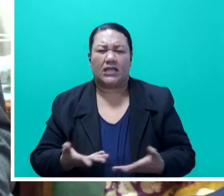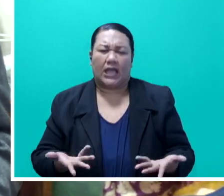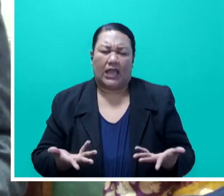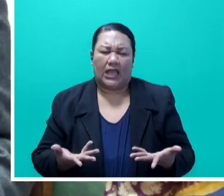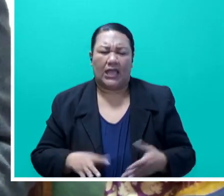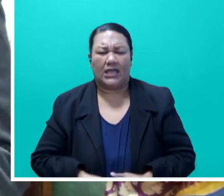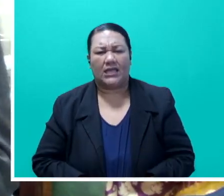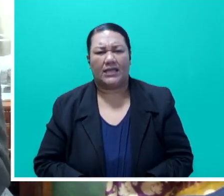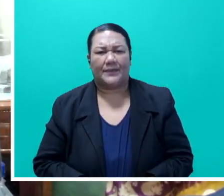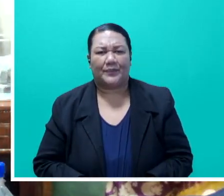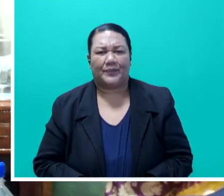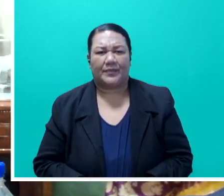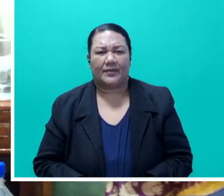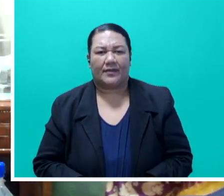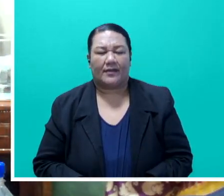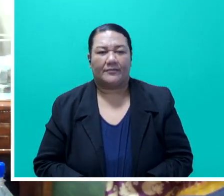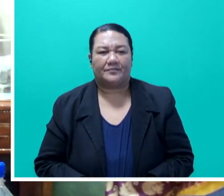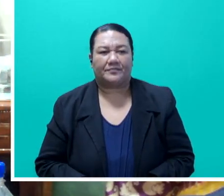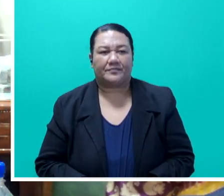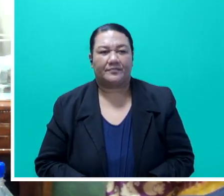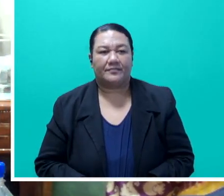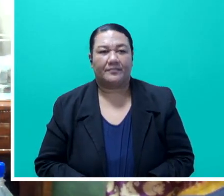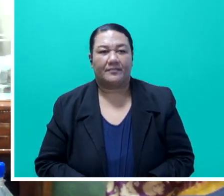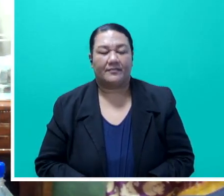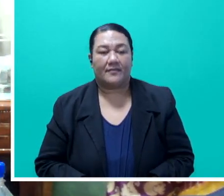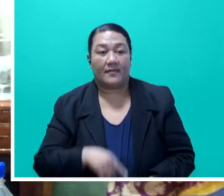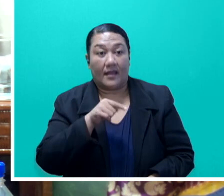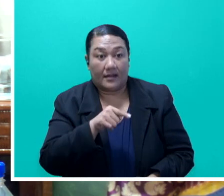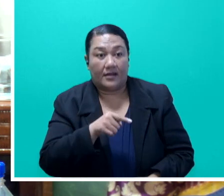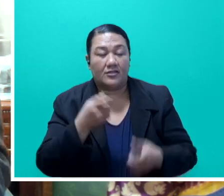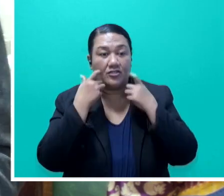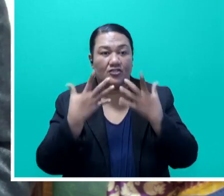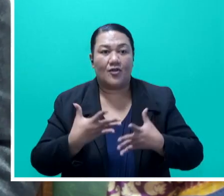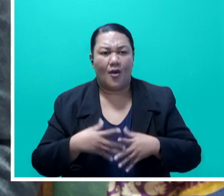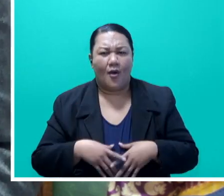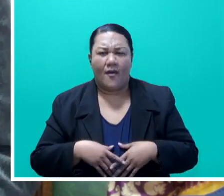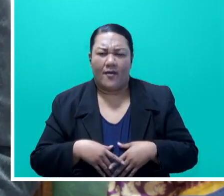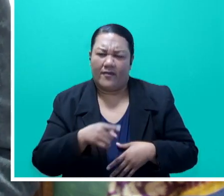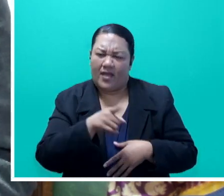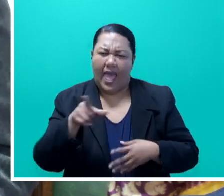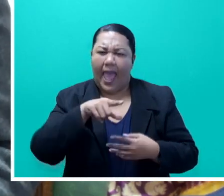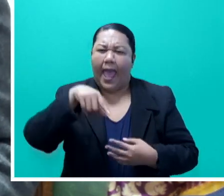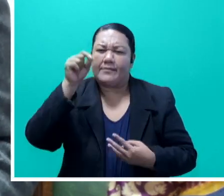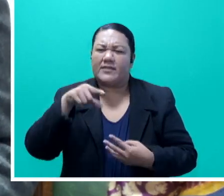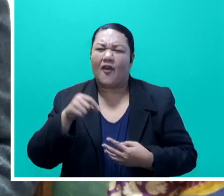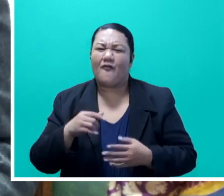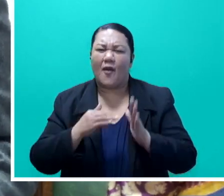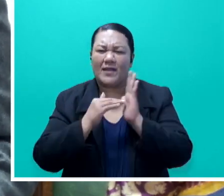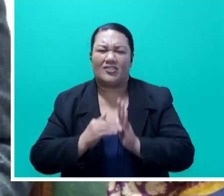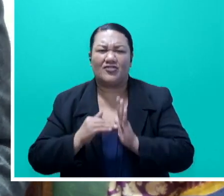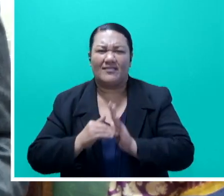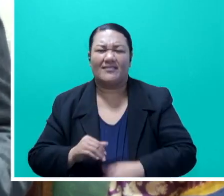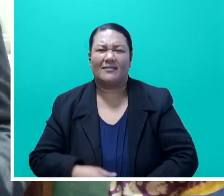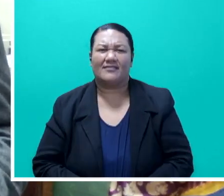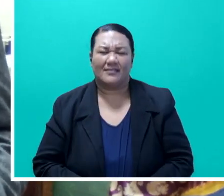Speaker, sir. And of course, you know, this is marked by the large absence from the chairs. And Mr. Speaker, sir, the fact